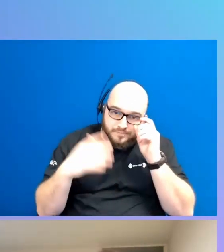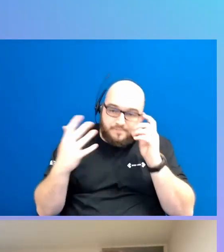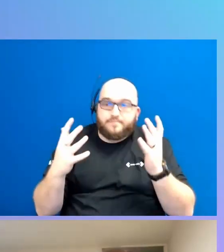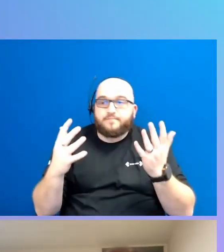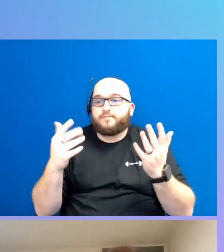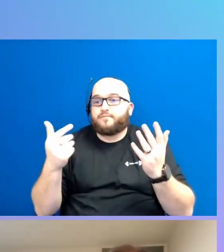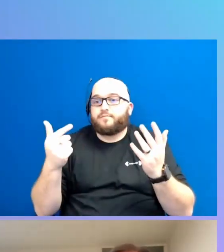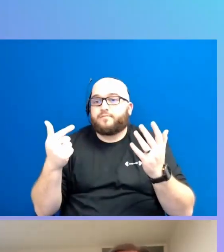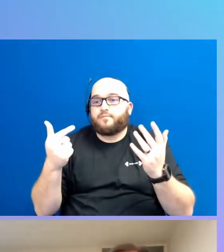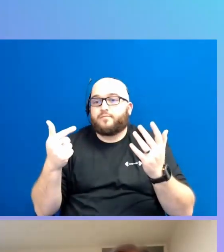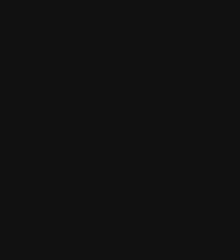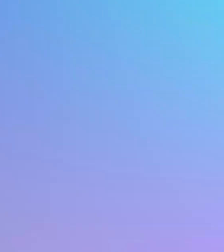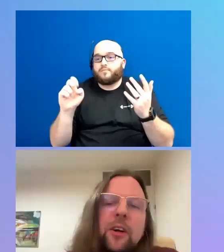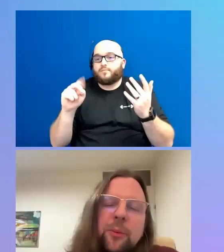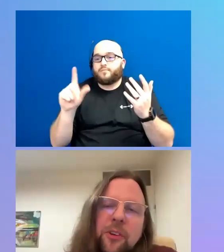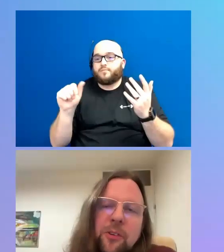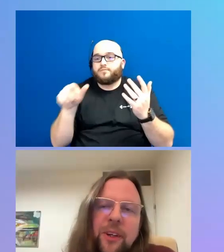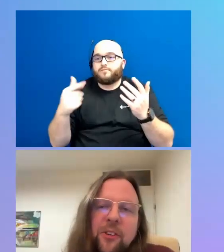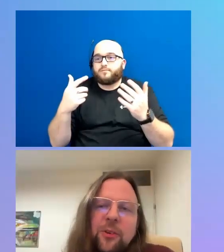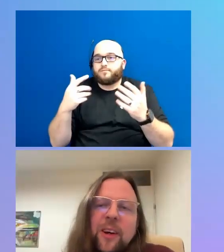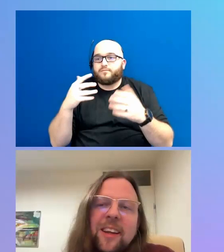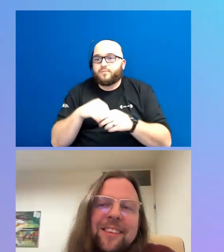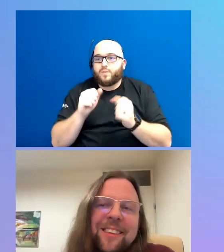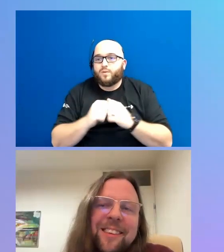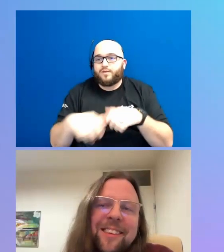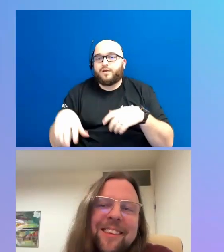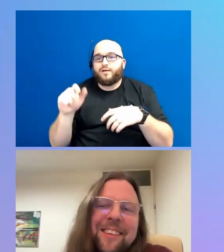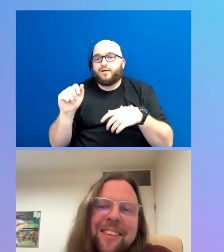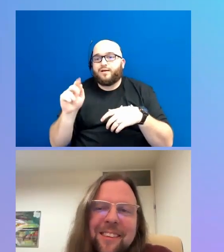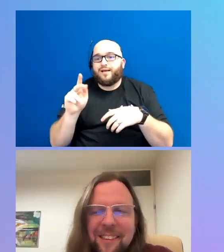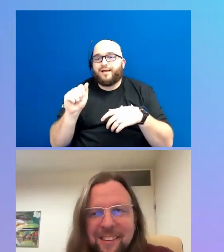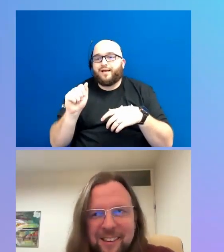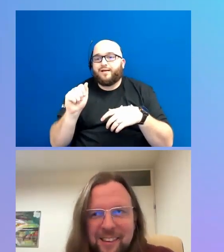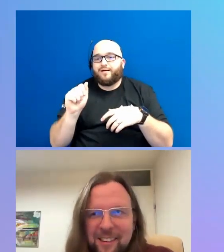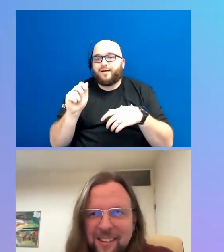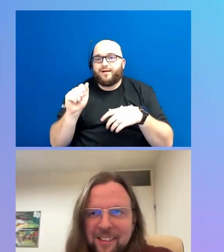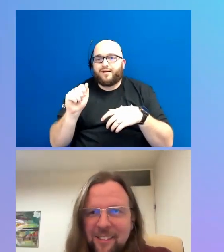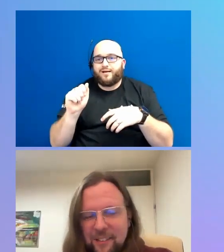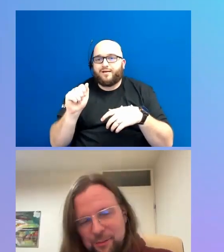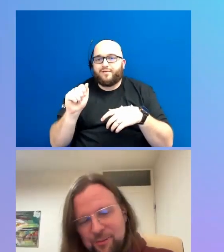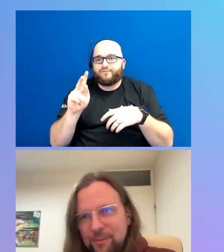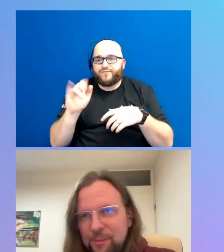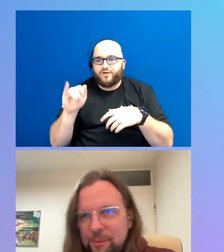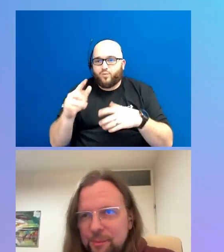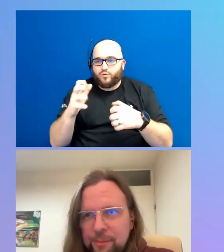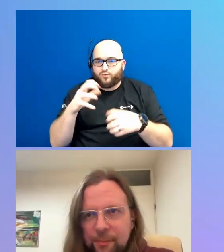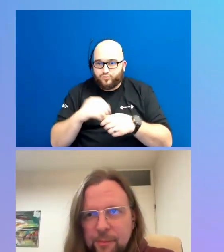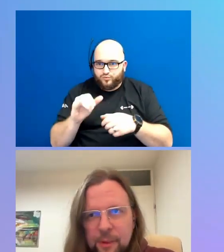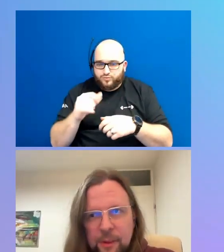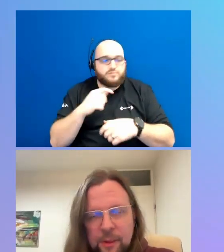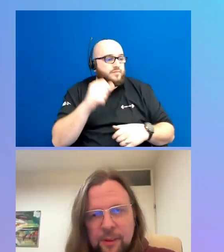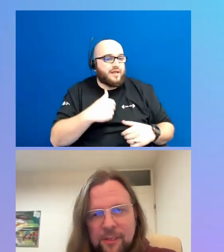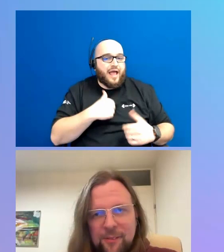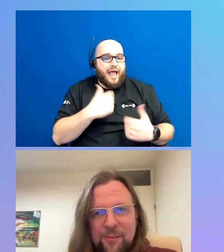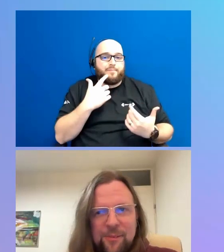Glenna, you had a part on VR you wanted to bring in too, right? I do. I just wanted to mention that I'm the glass